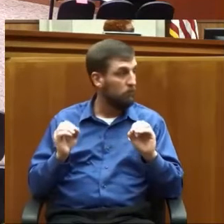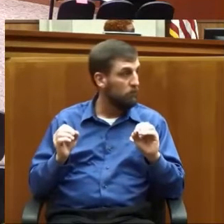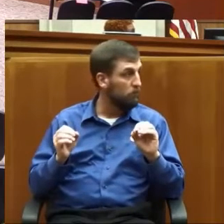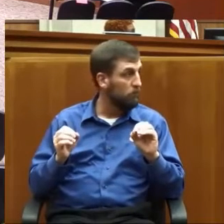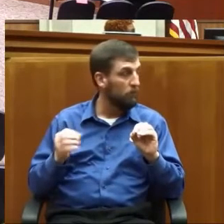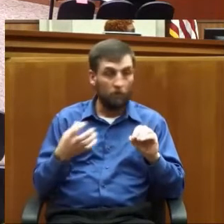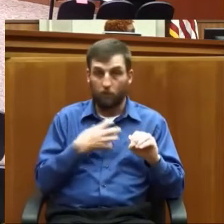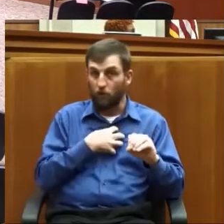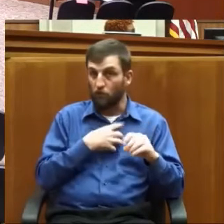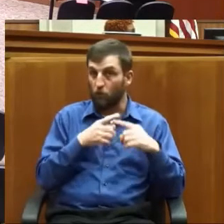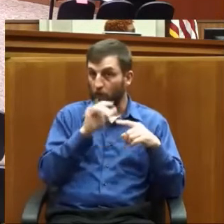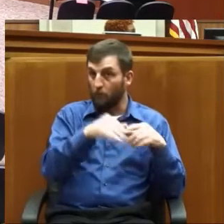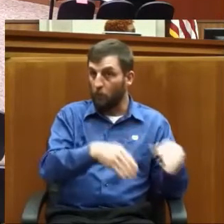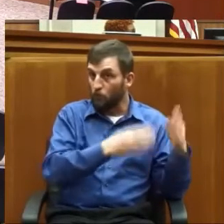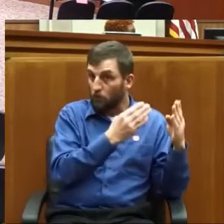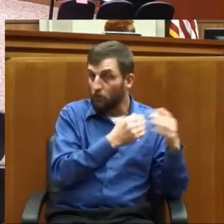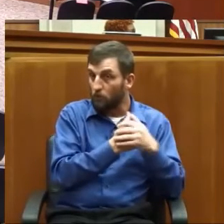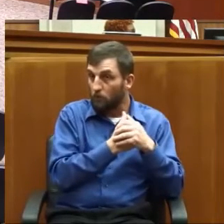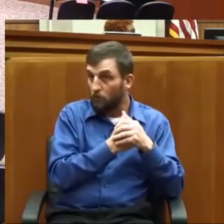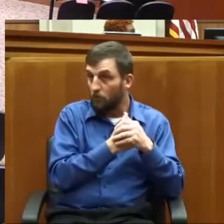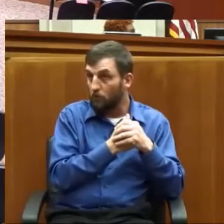Seeing no questions, are there any objections to the motion?